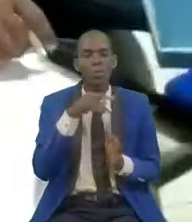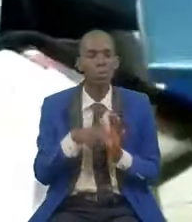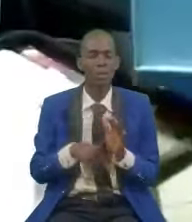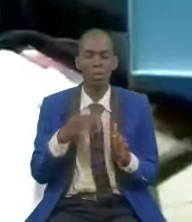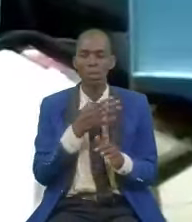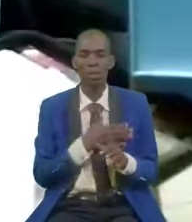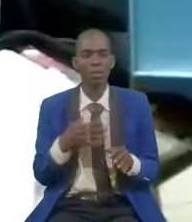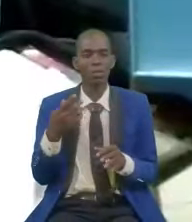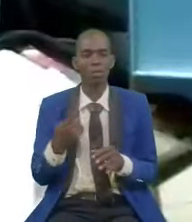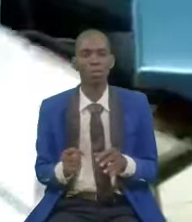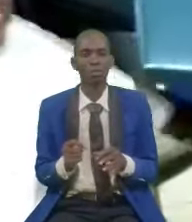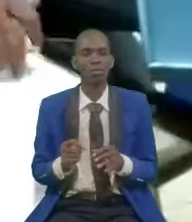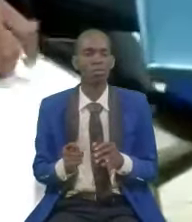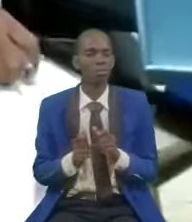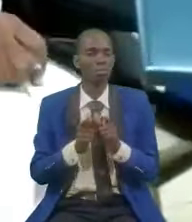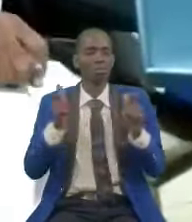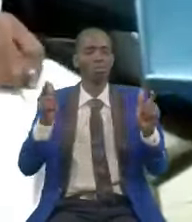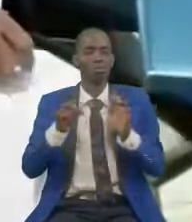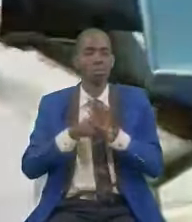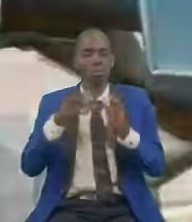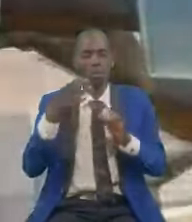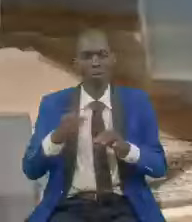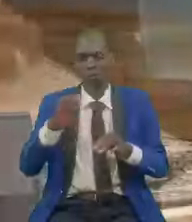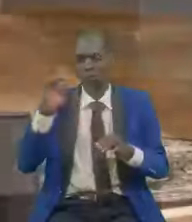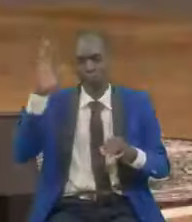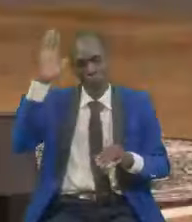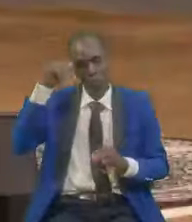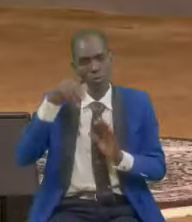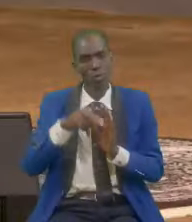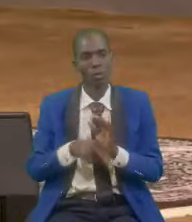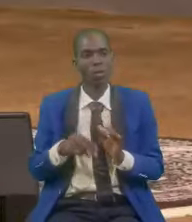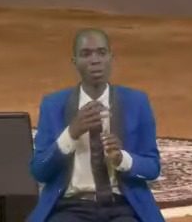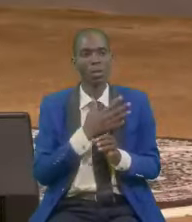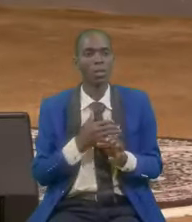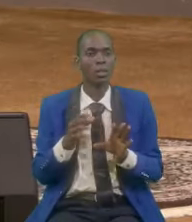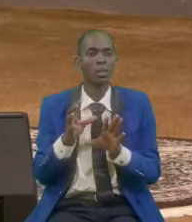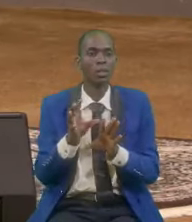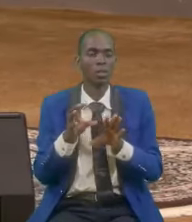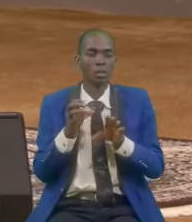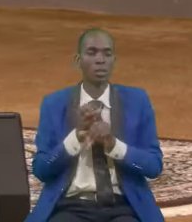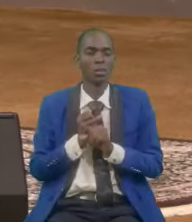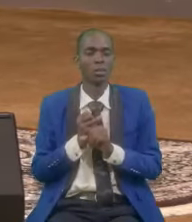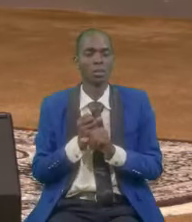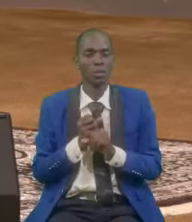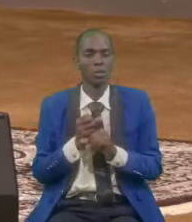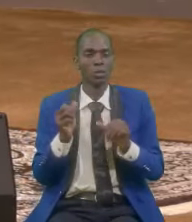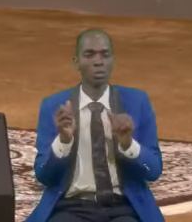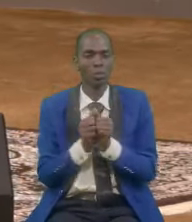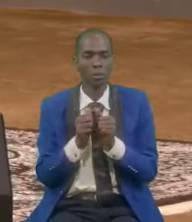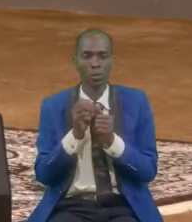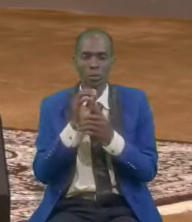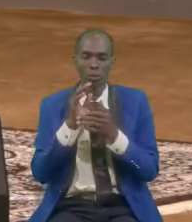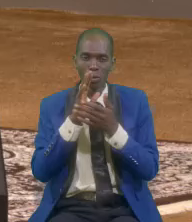of naughtiness, and receive with meekness the engrafted